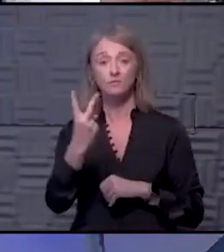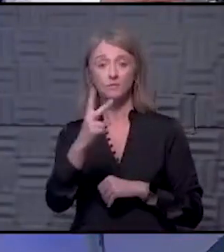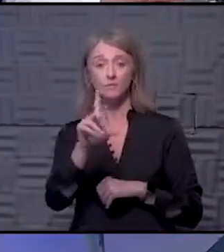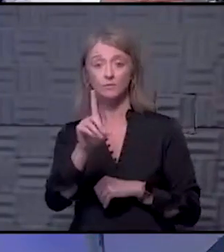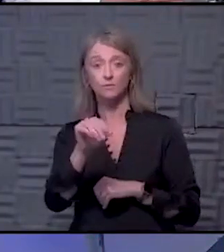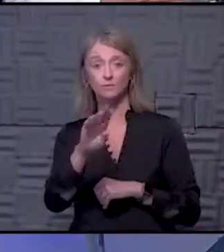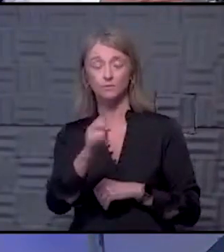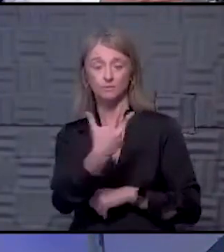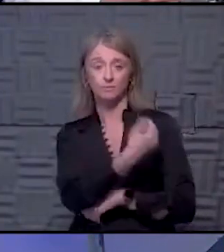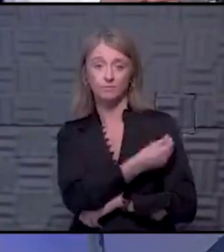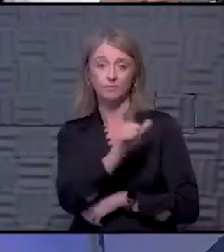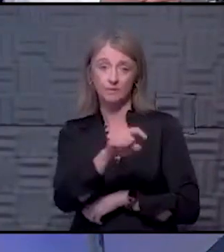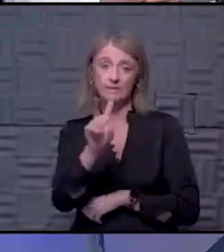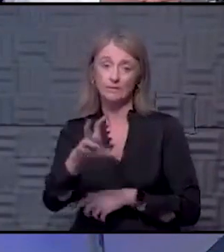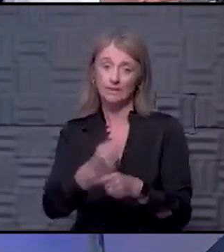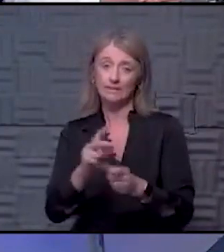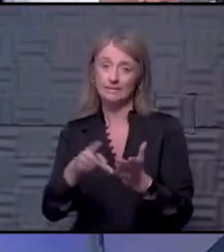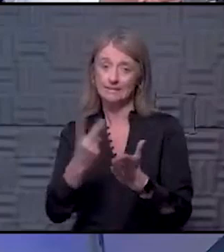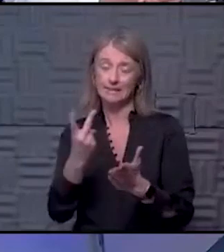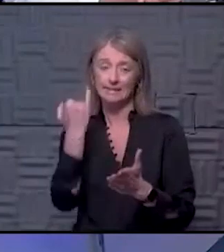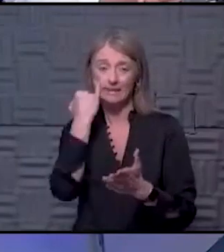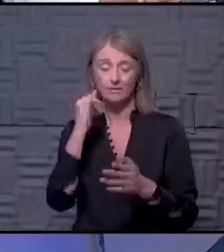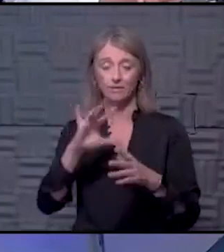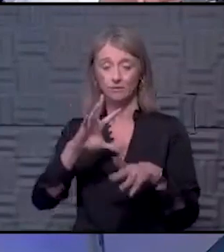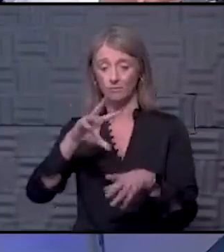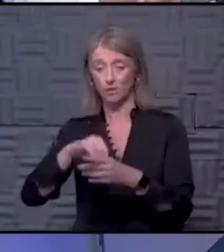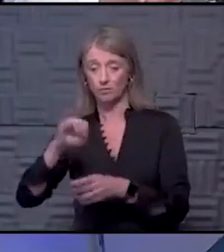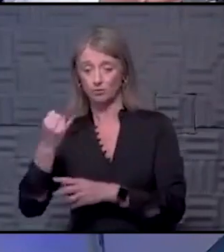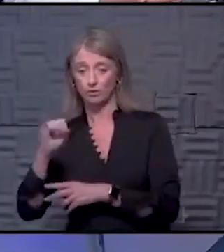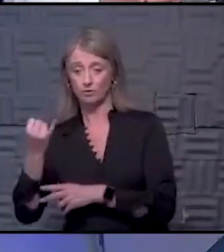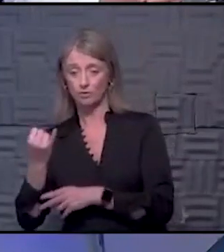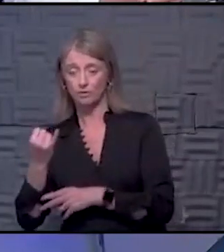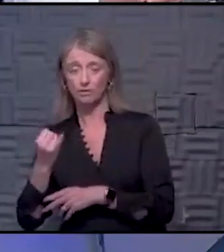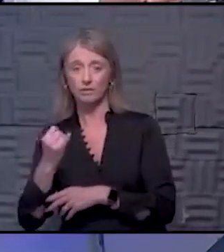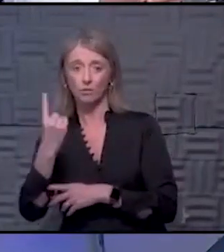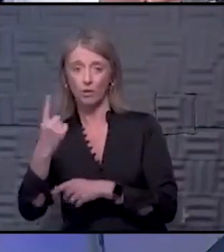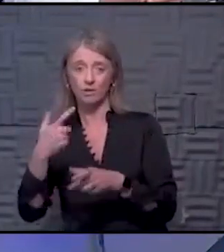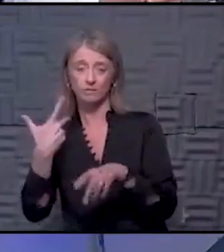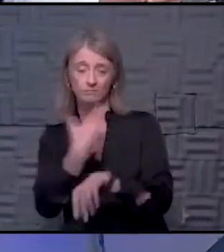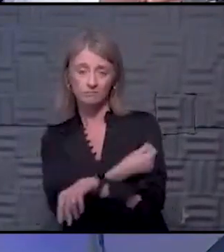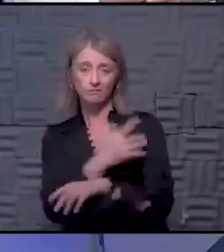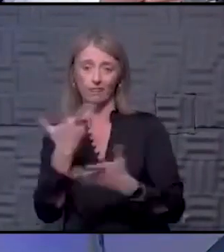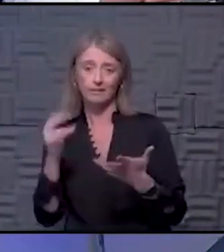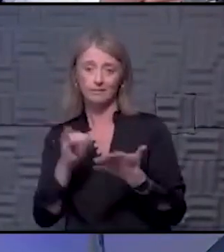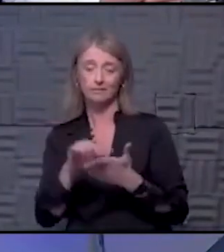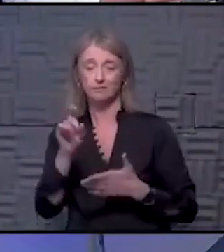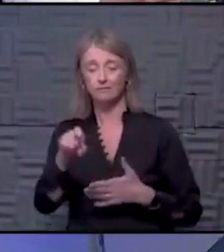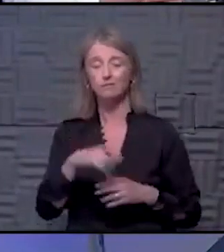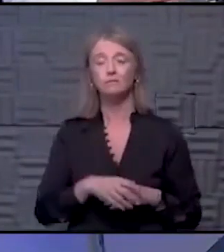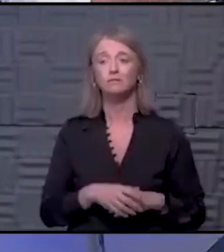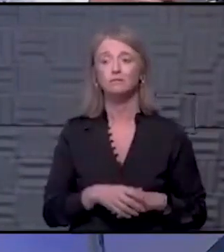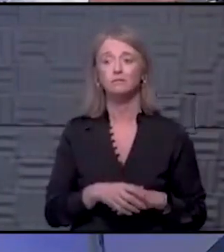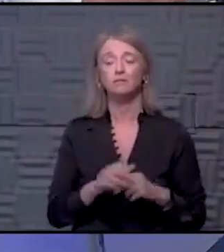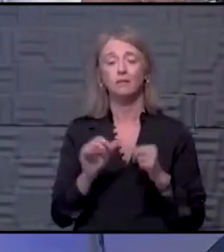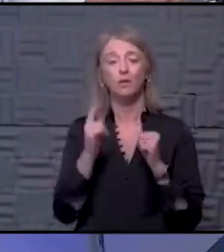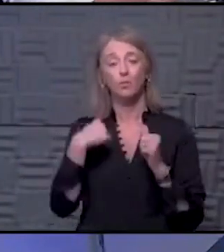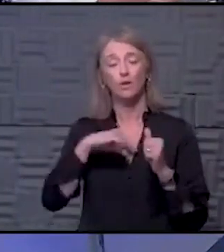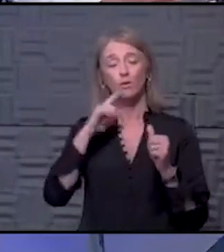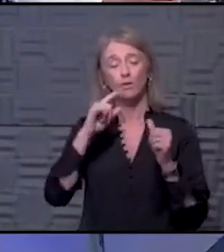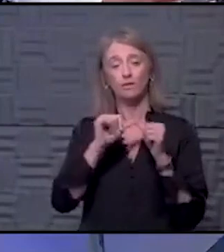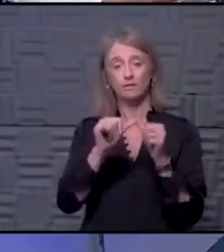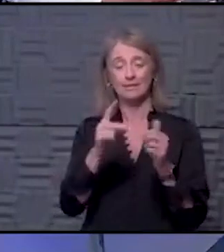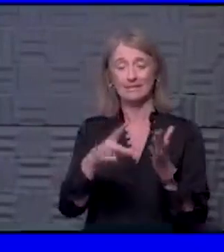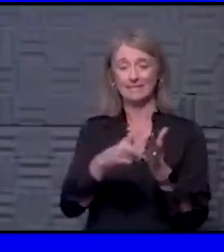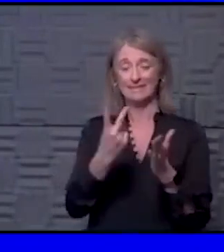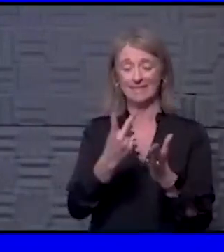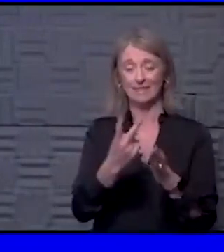of your vaccine, then you need to get your second dose. If you're part of the Johnson & Johnson, then the 1 dose would be all you would need. Yeah, and again, that goes to the durability. We know that second dose is